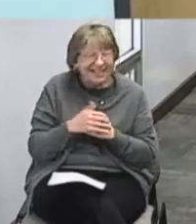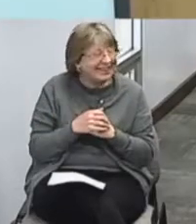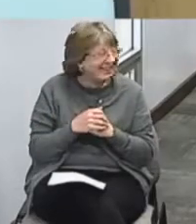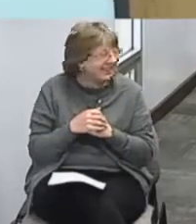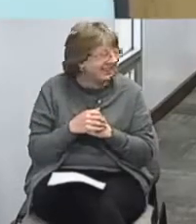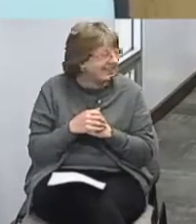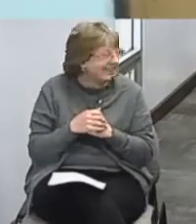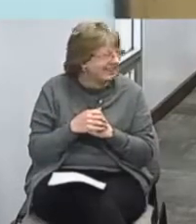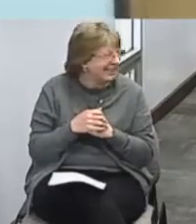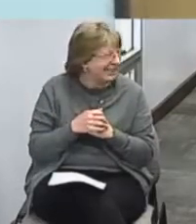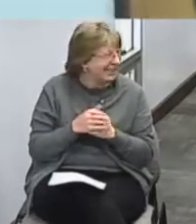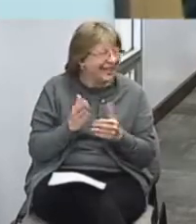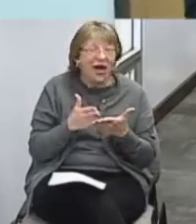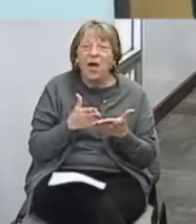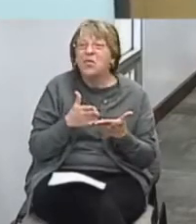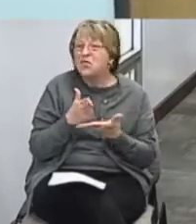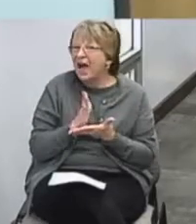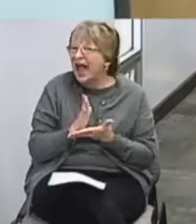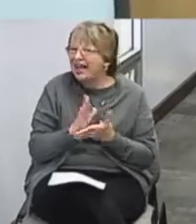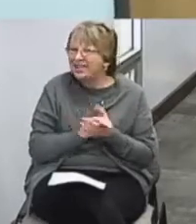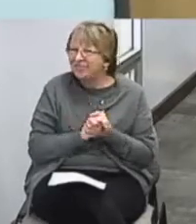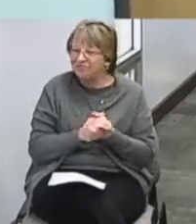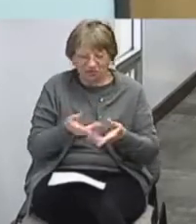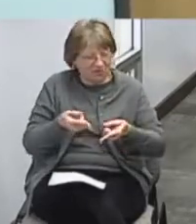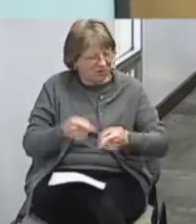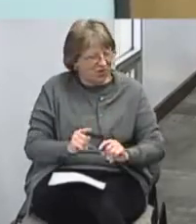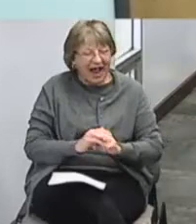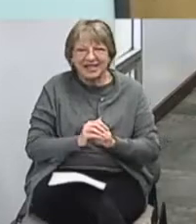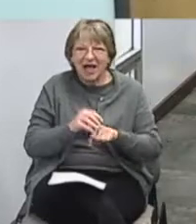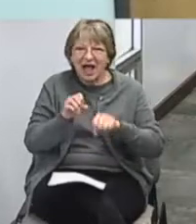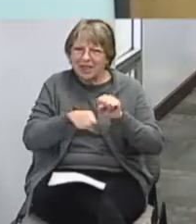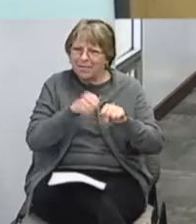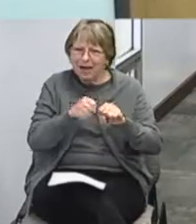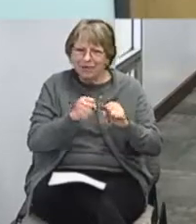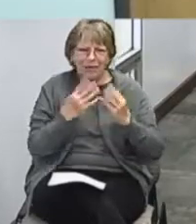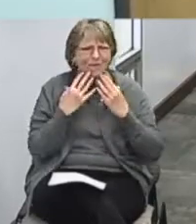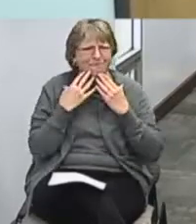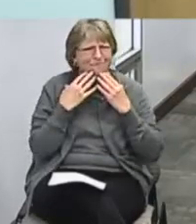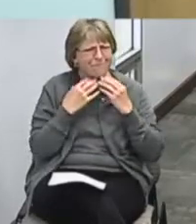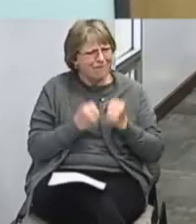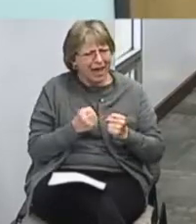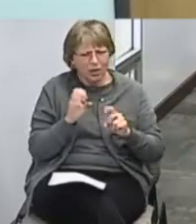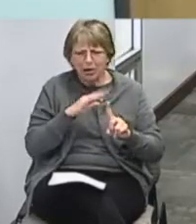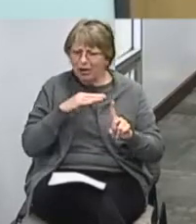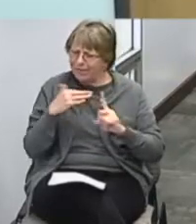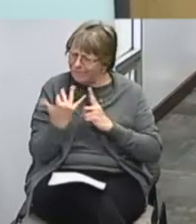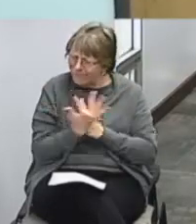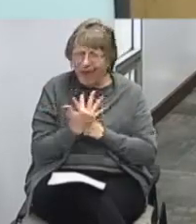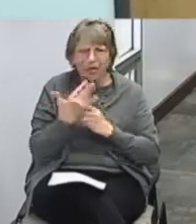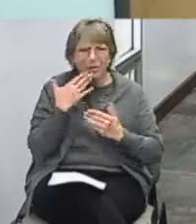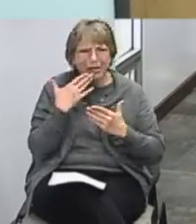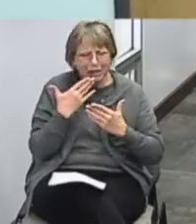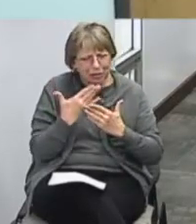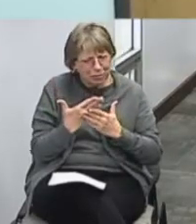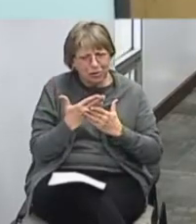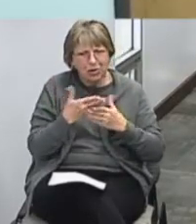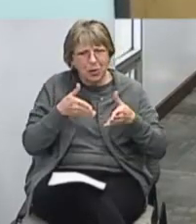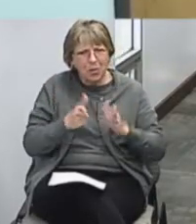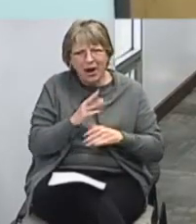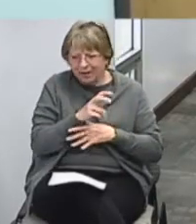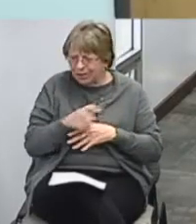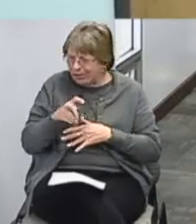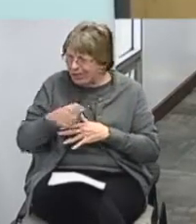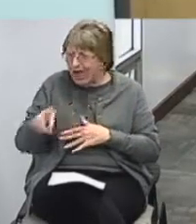Very good. All right. Whereas the bicycle is a viable and environmentally sound form of transportation and an excellent form of